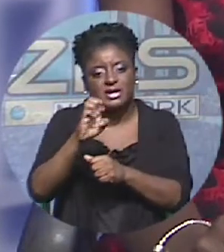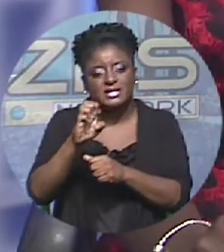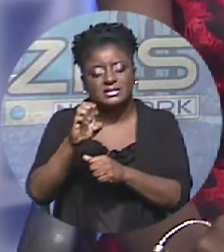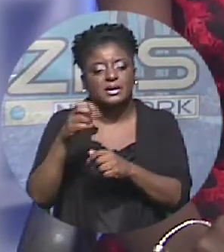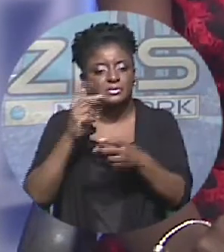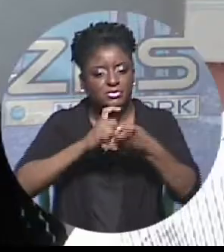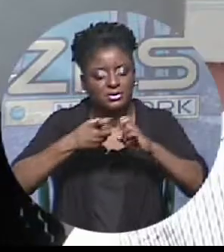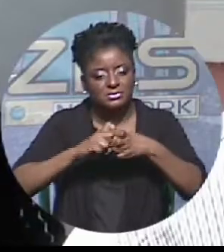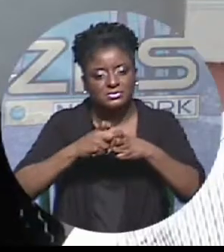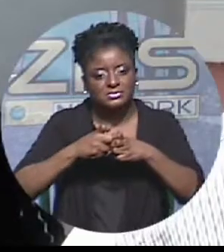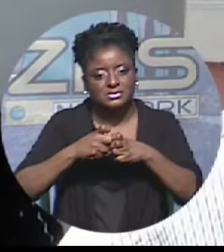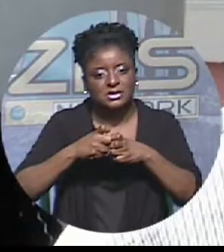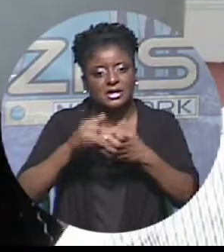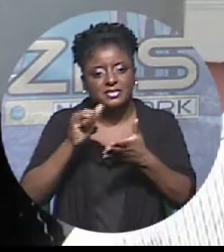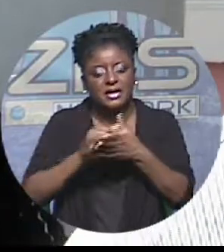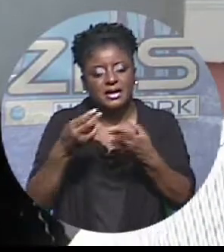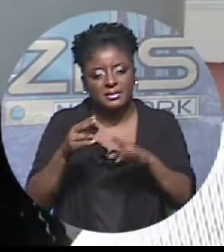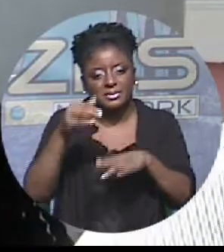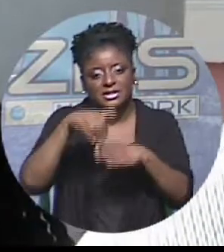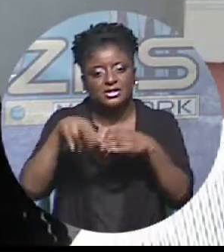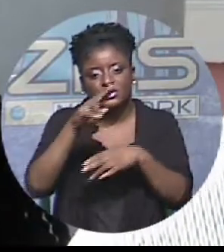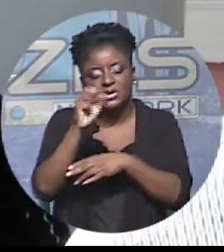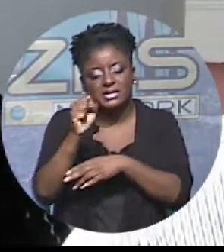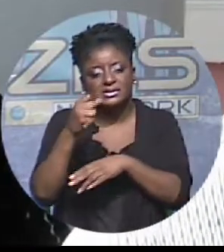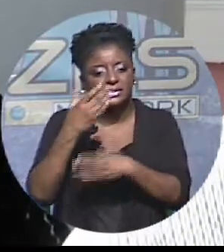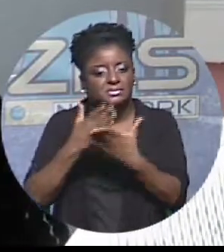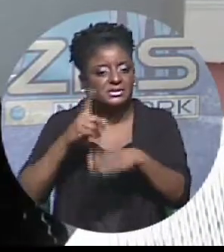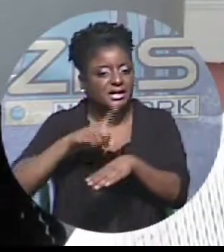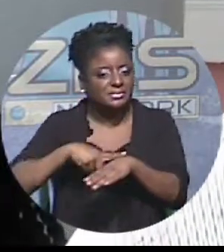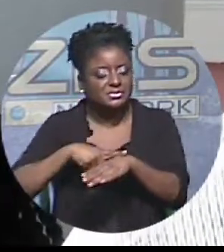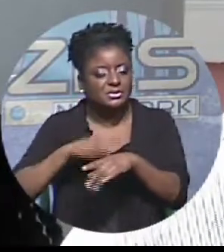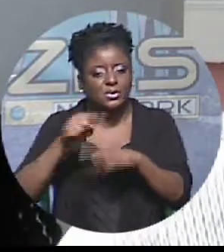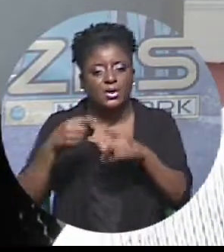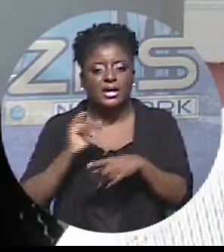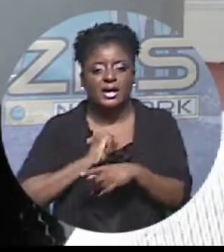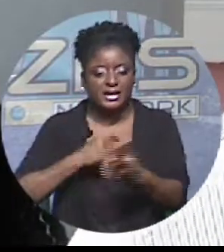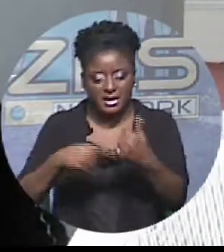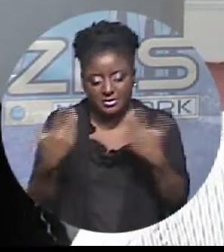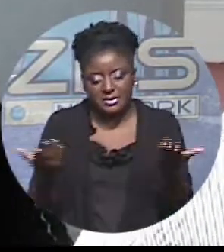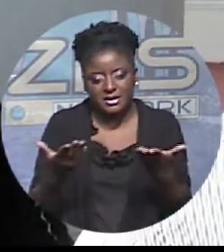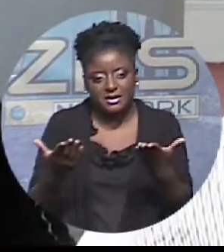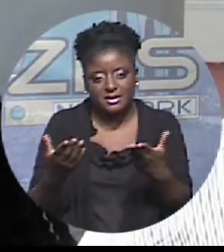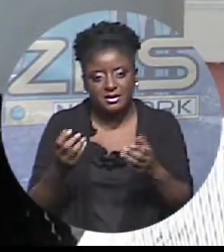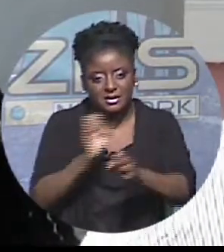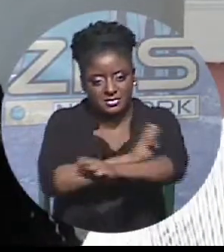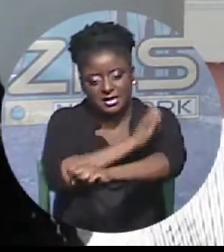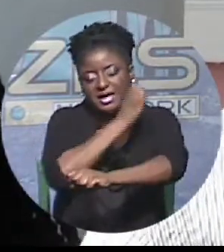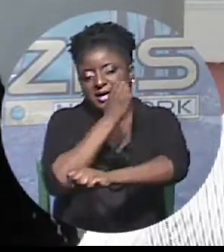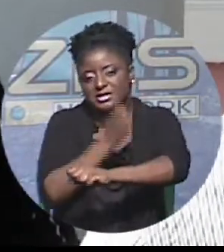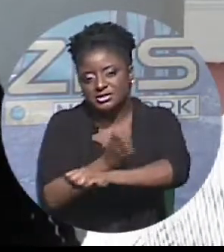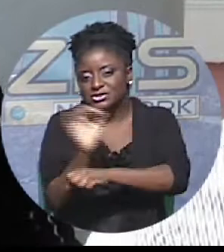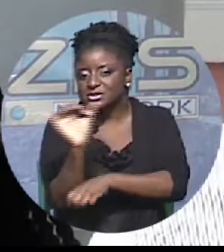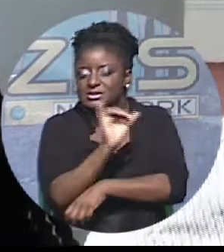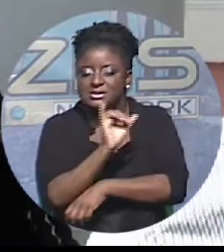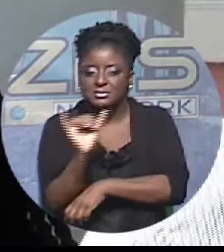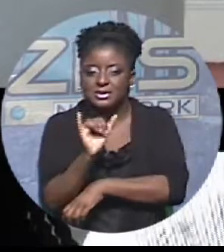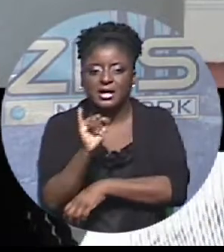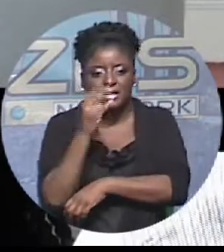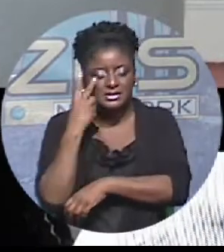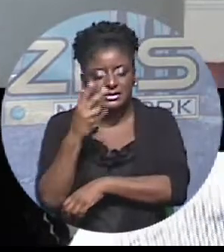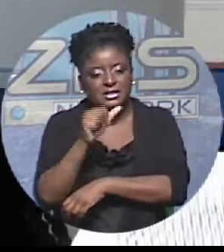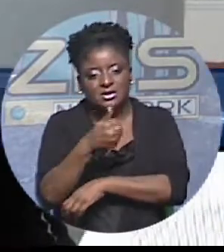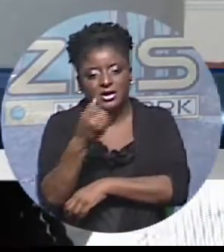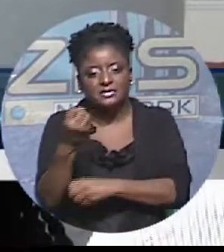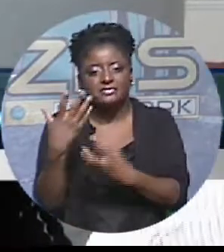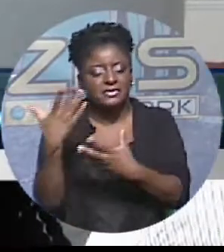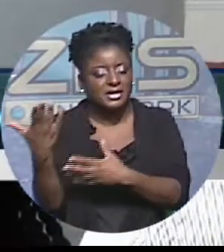States. Well, when I come here, the energy is very similar. I see a lot of things back in San Antonio,